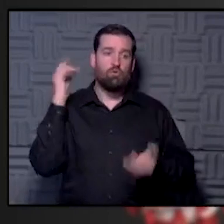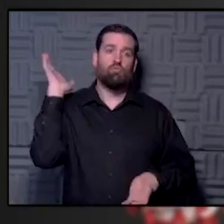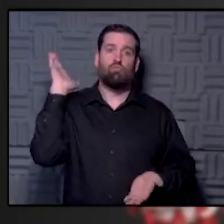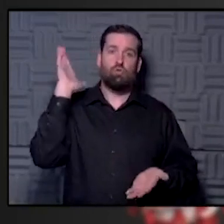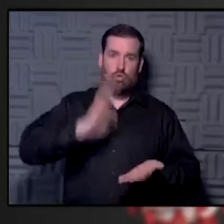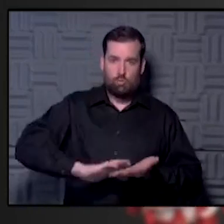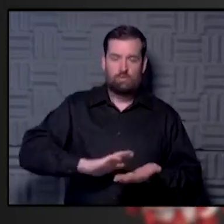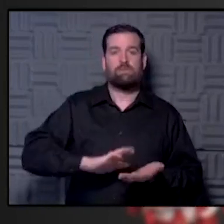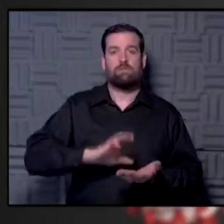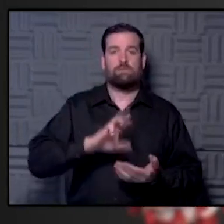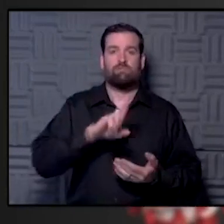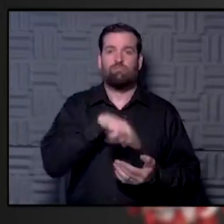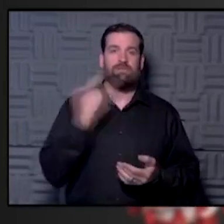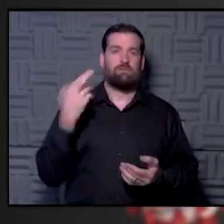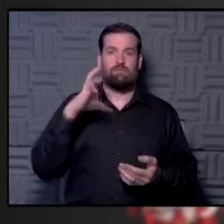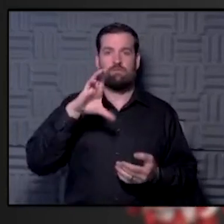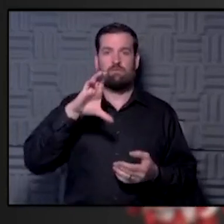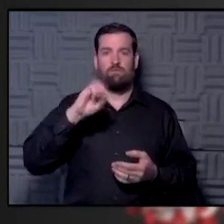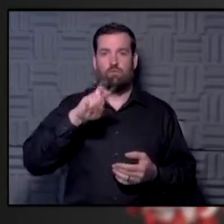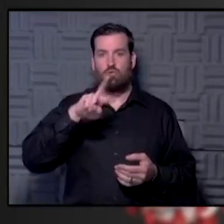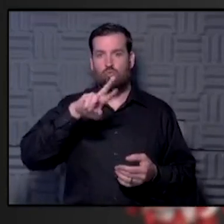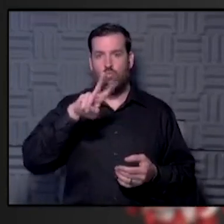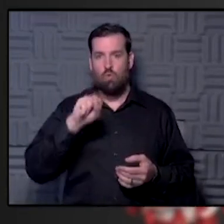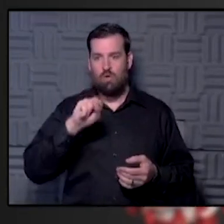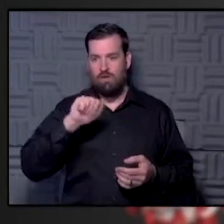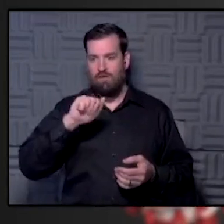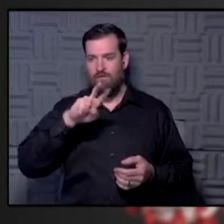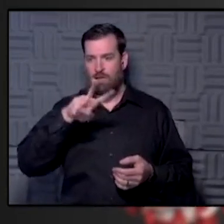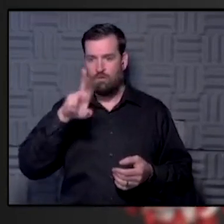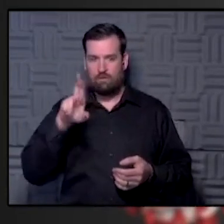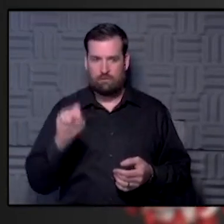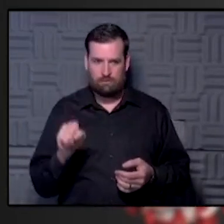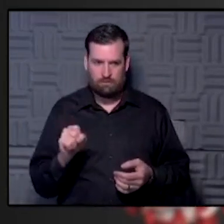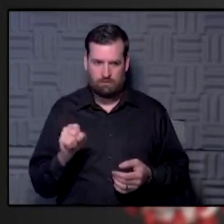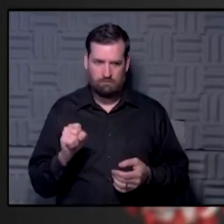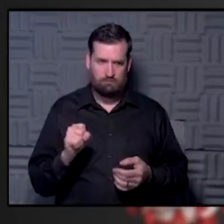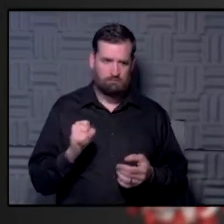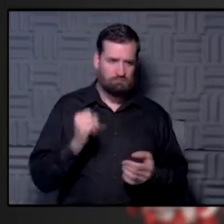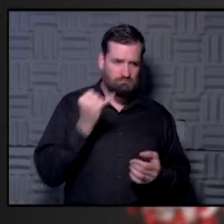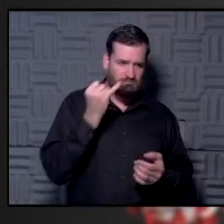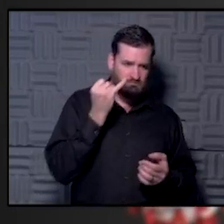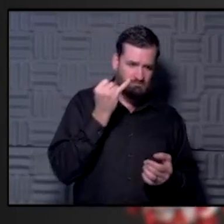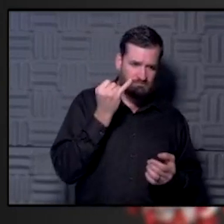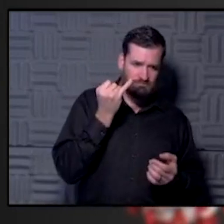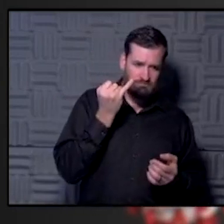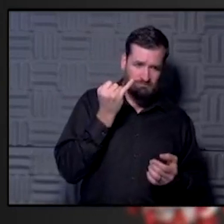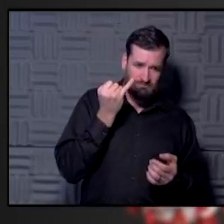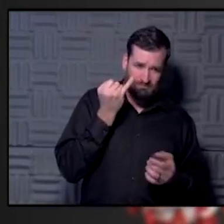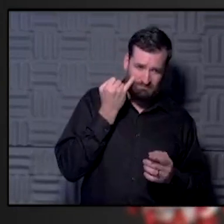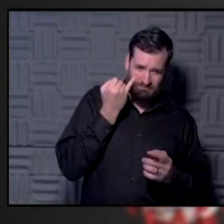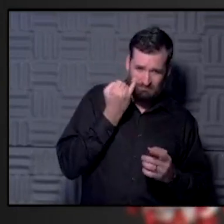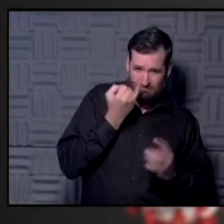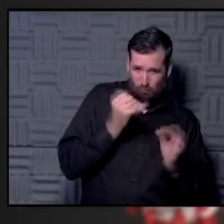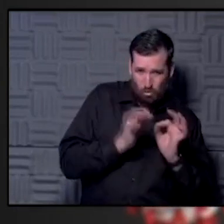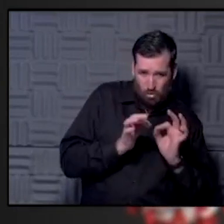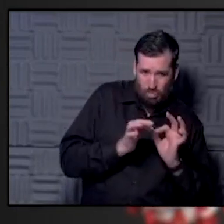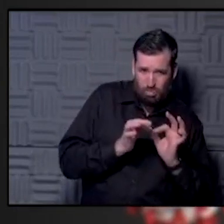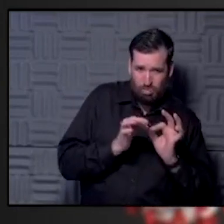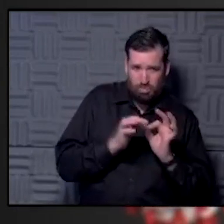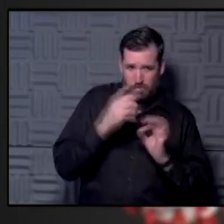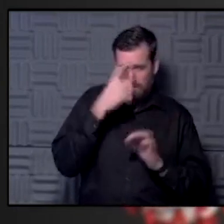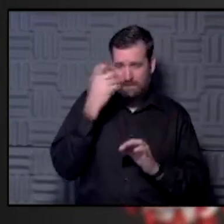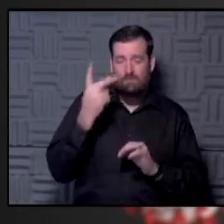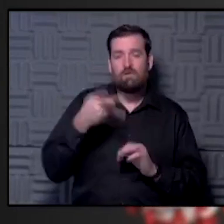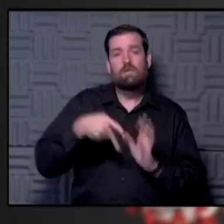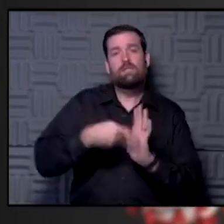coronavirus. But does that have any value if not a double-blind, scientific study. Yeah, we'll take all that on. So the